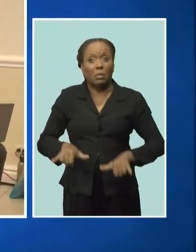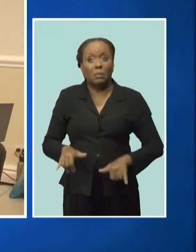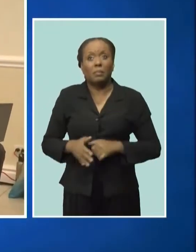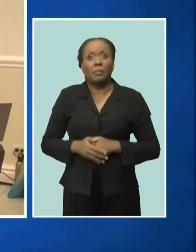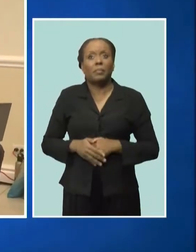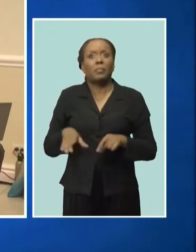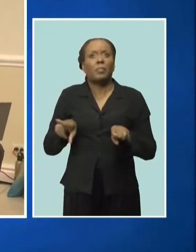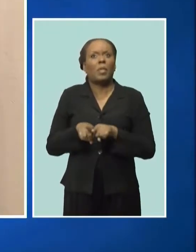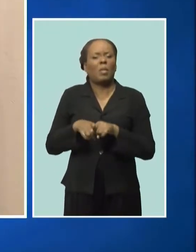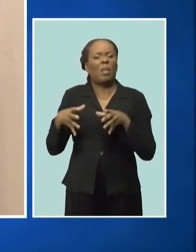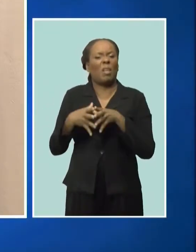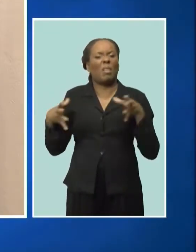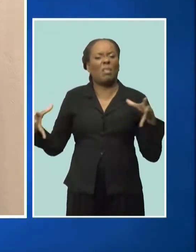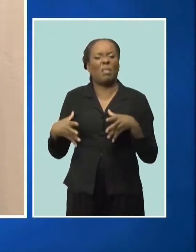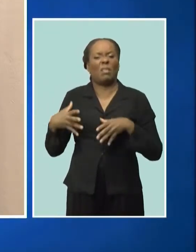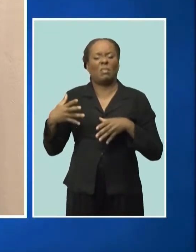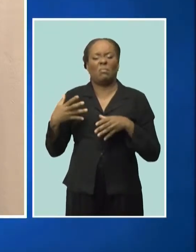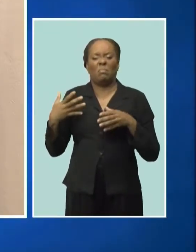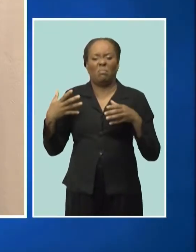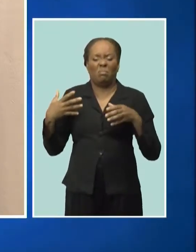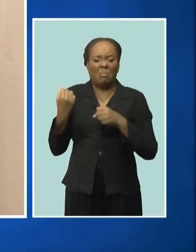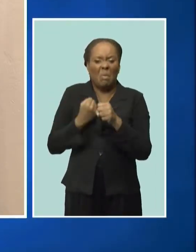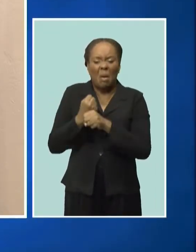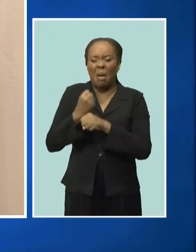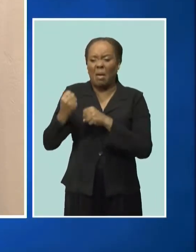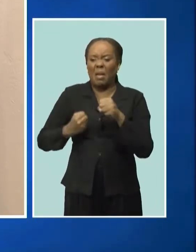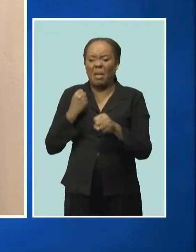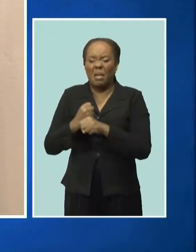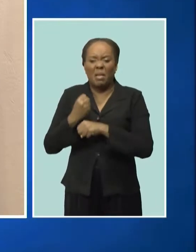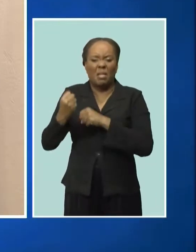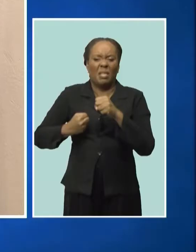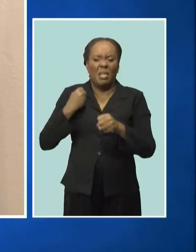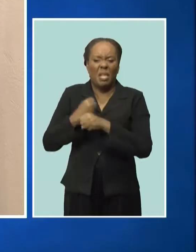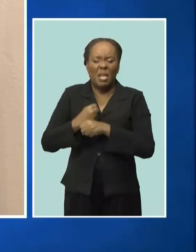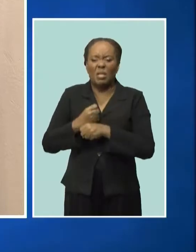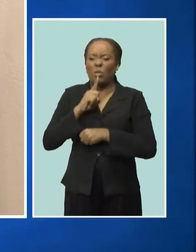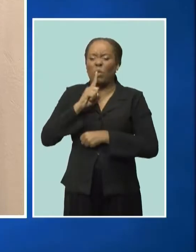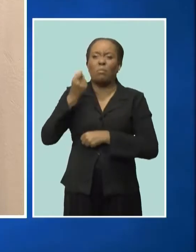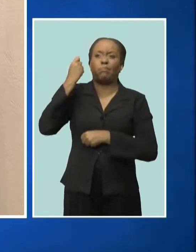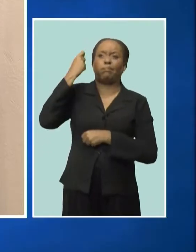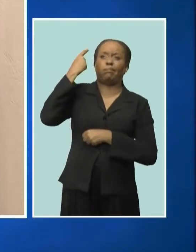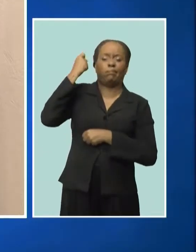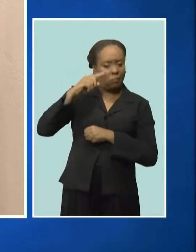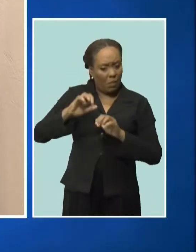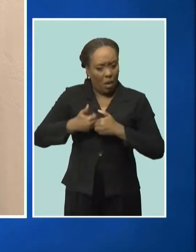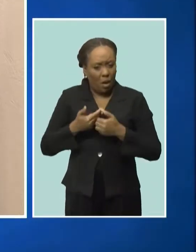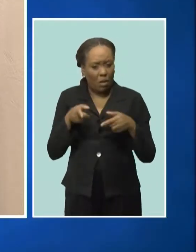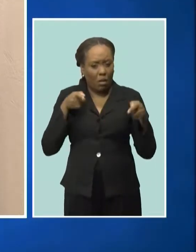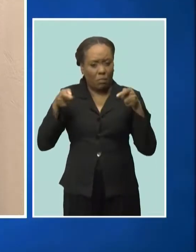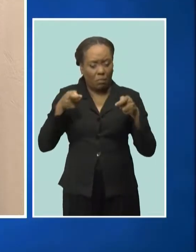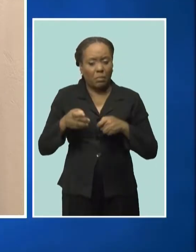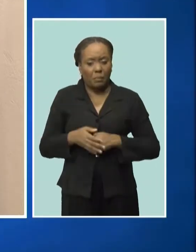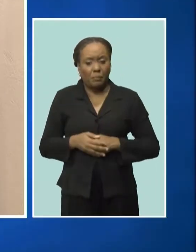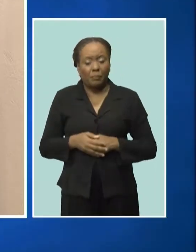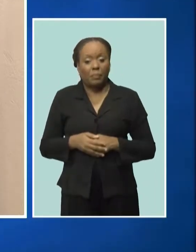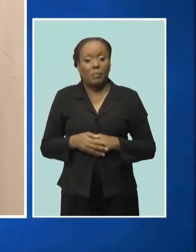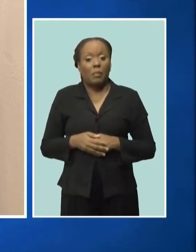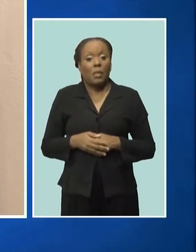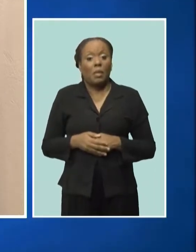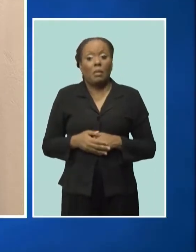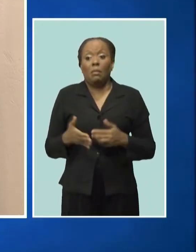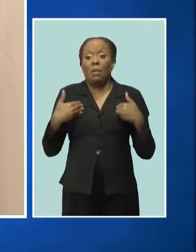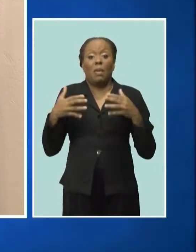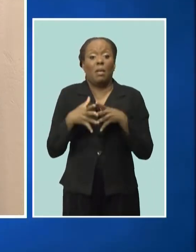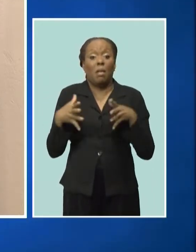garnered from years of grappling with disasters. By pooling strengths and sharing best practices with the